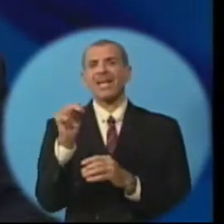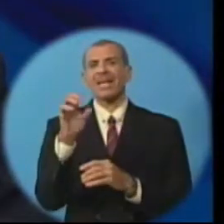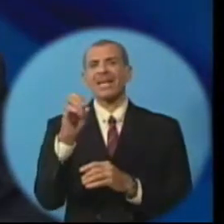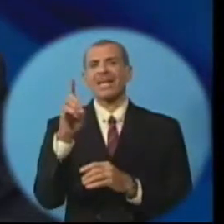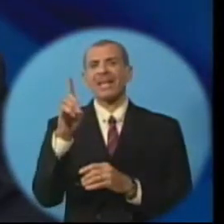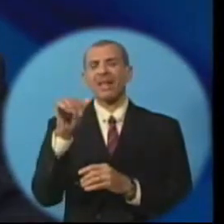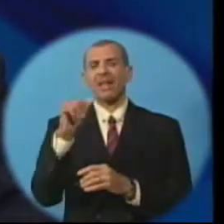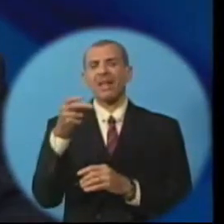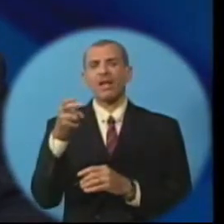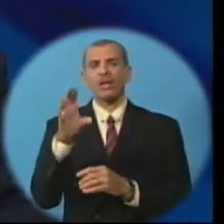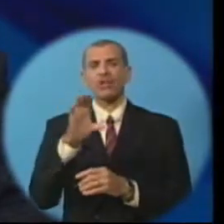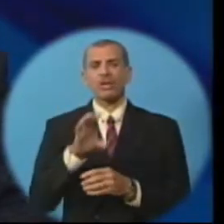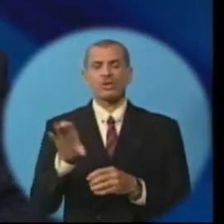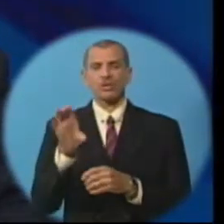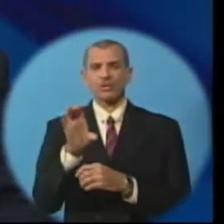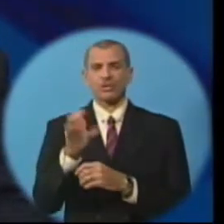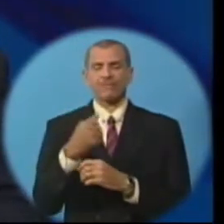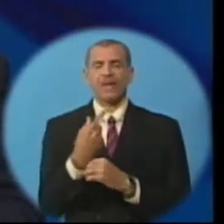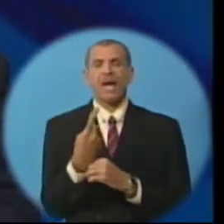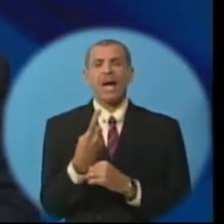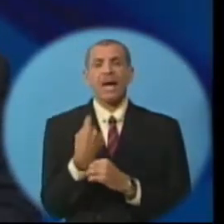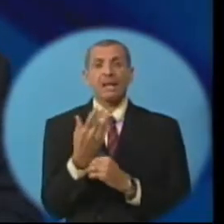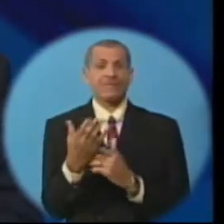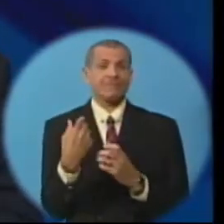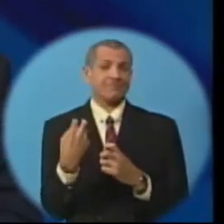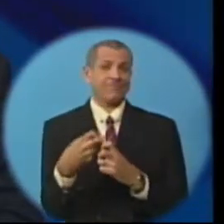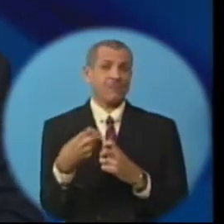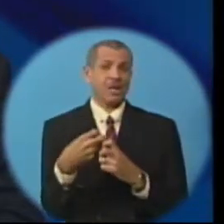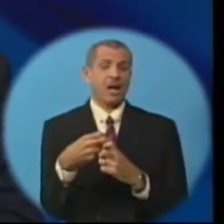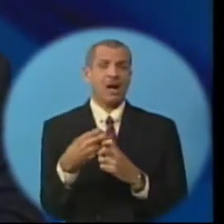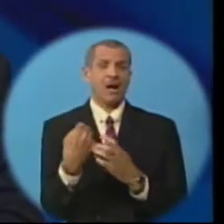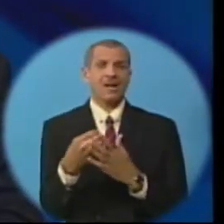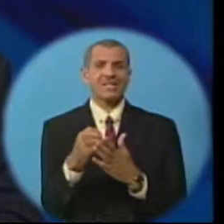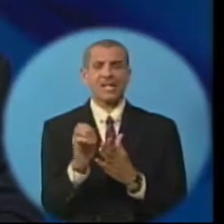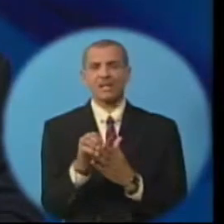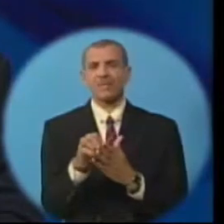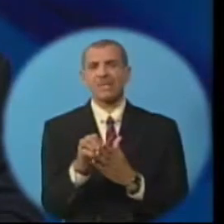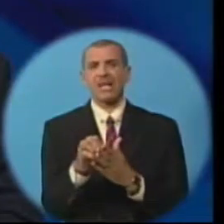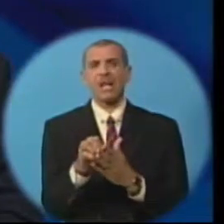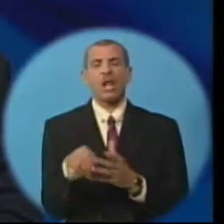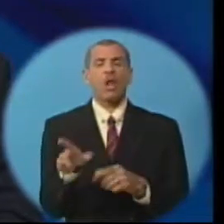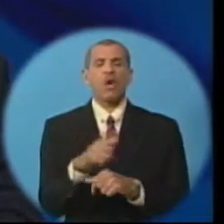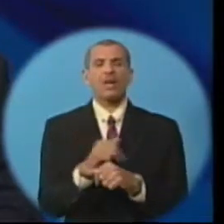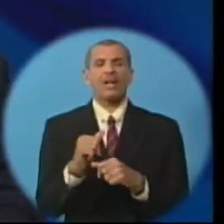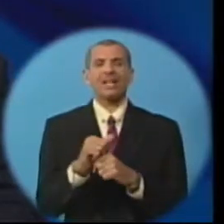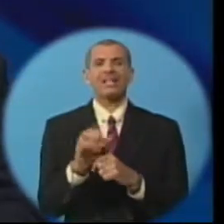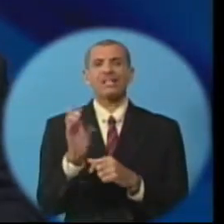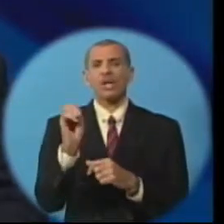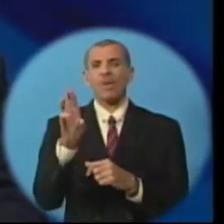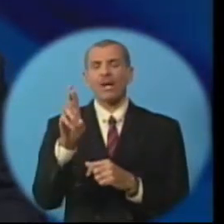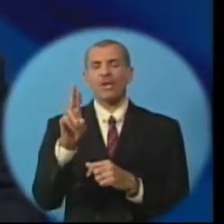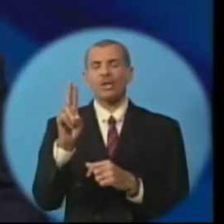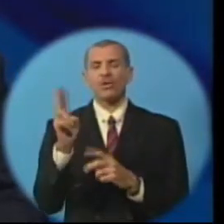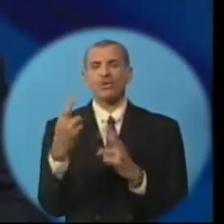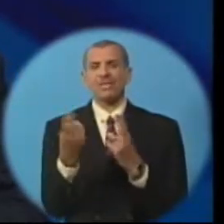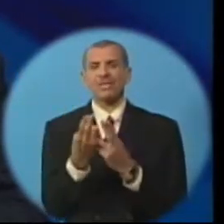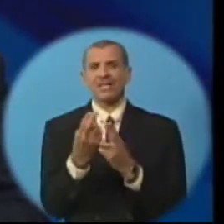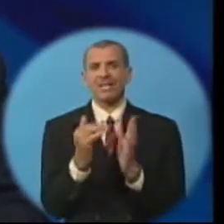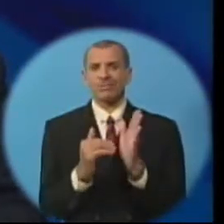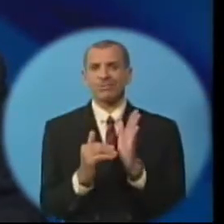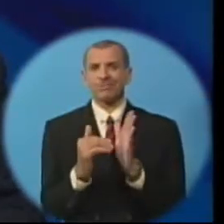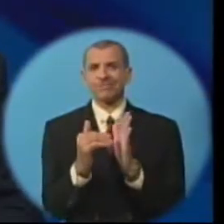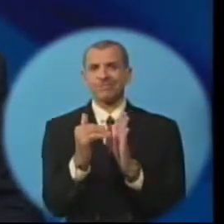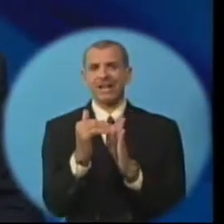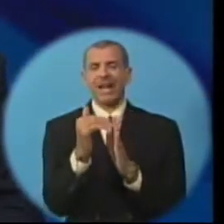Christchurch. Well, despite the harsh economic environment, local credit unions continue to grow. In fact, year-on-year